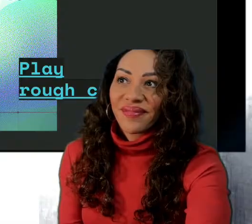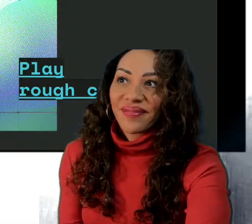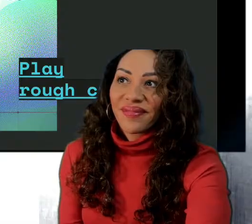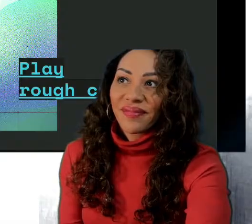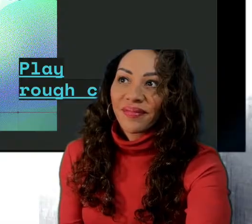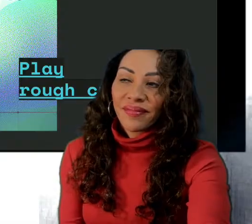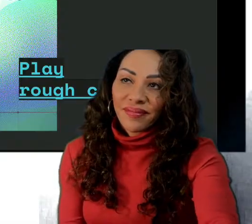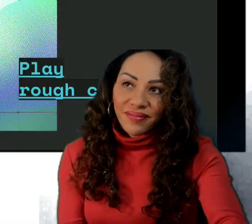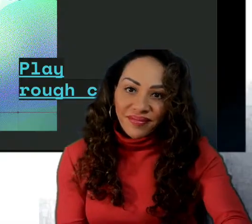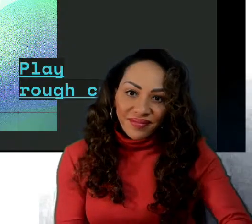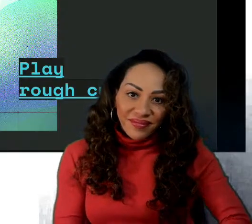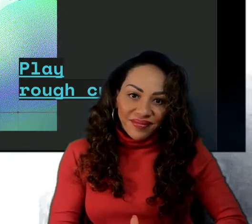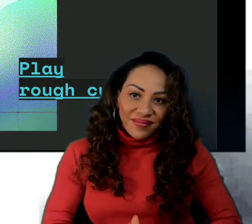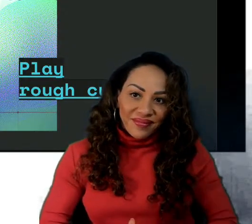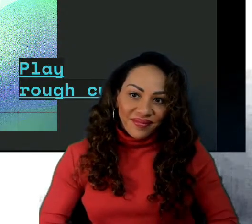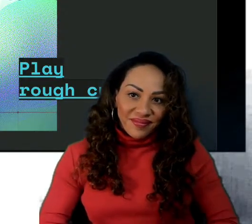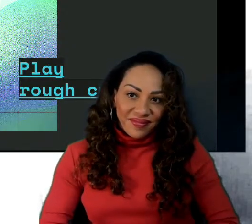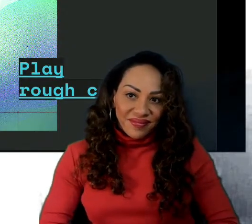Okay.